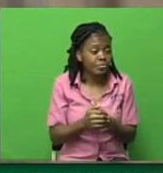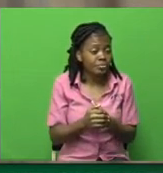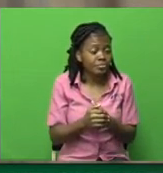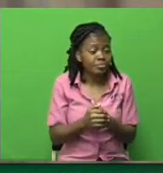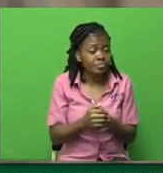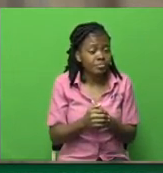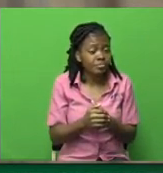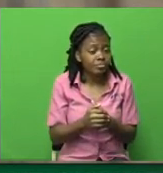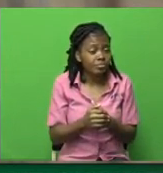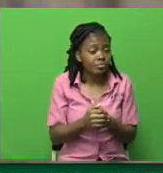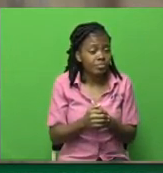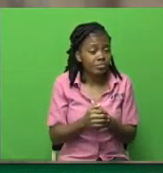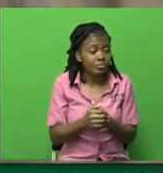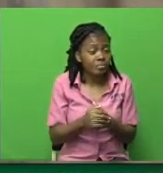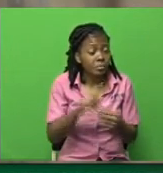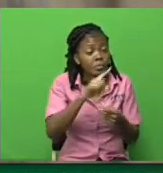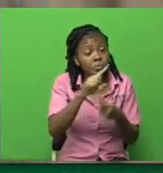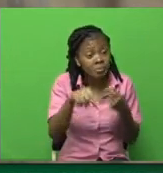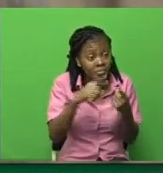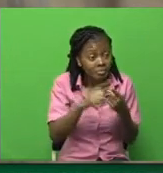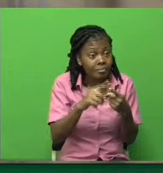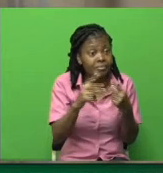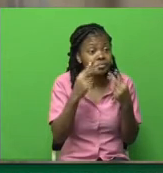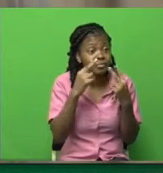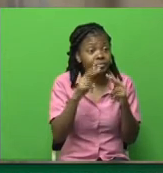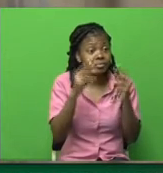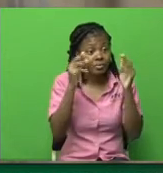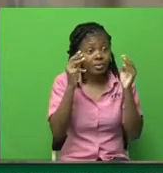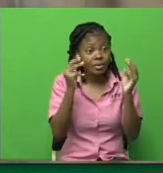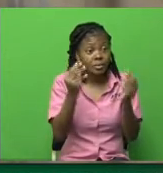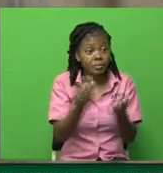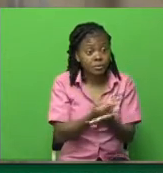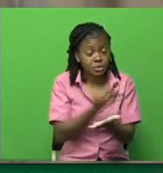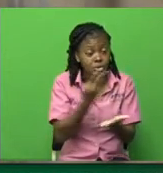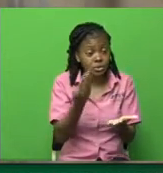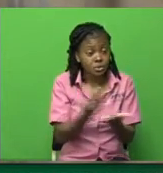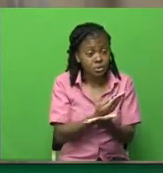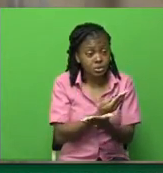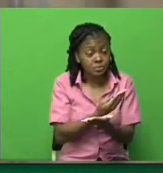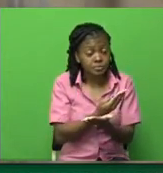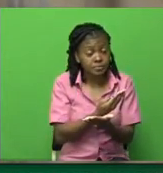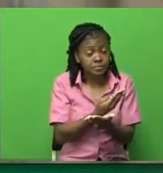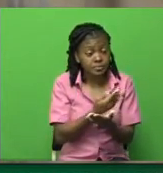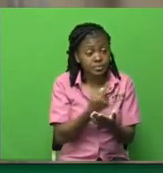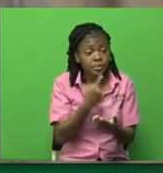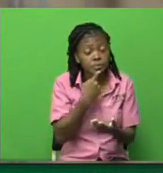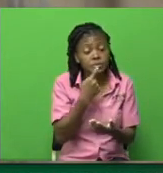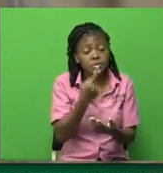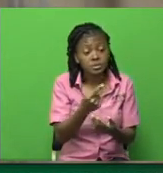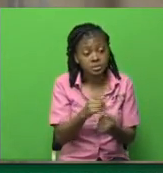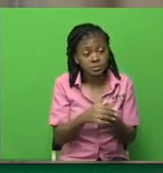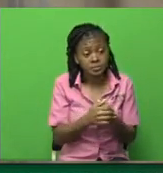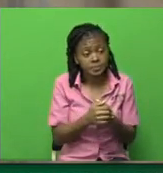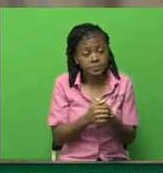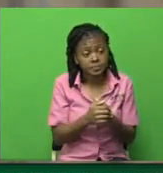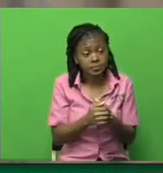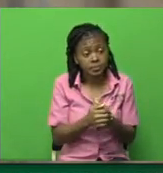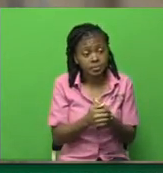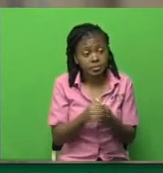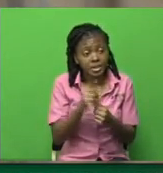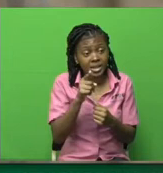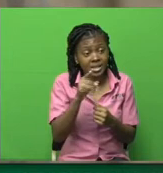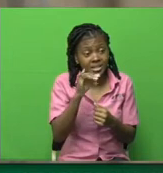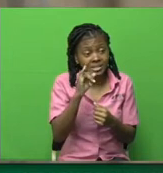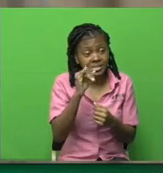when you look at The Minister's budget statement this is what it says the community ICT Access program was expanded during